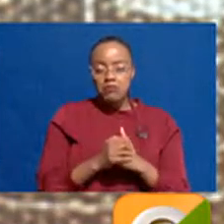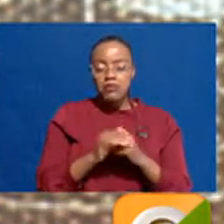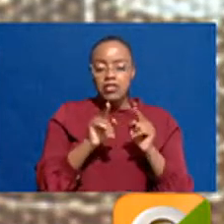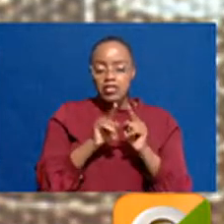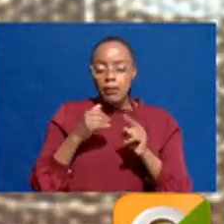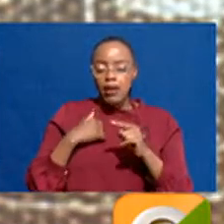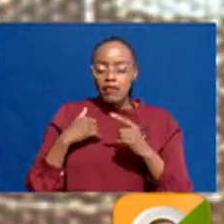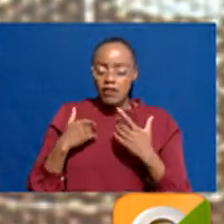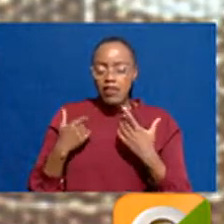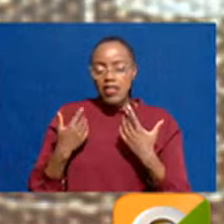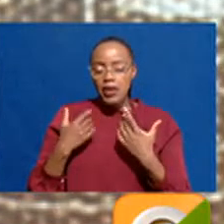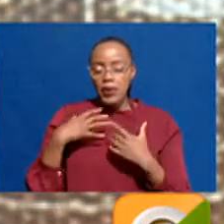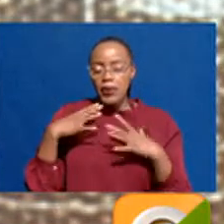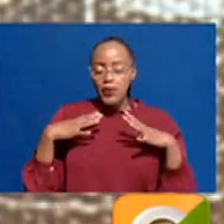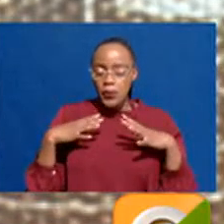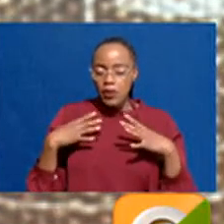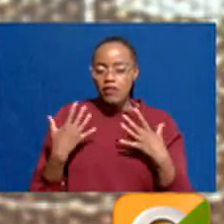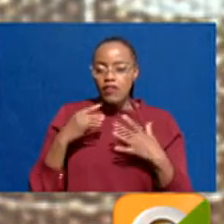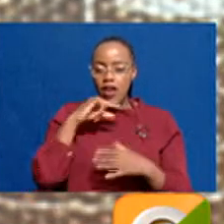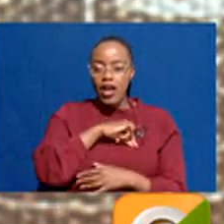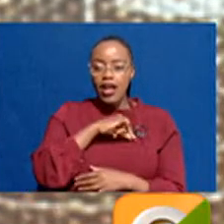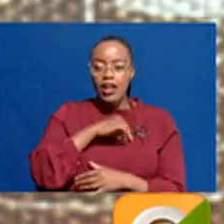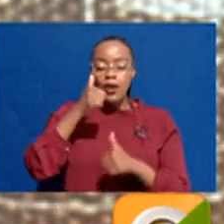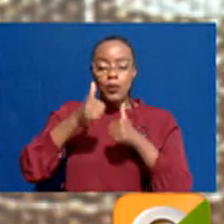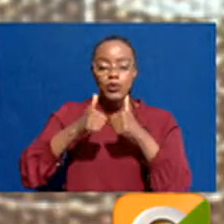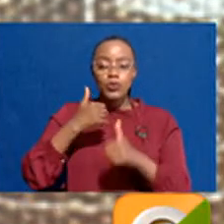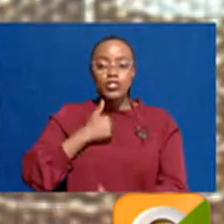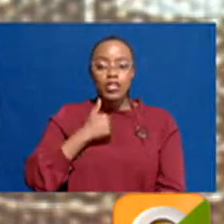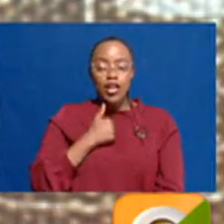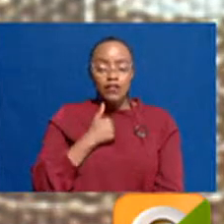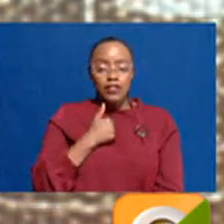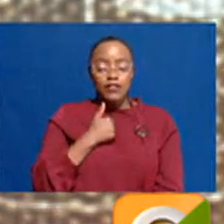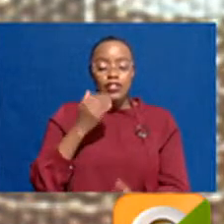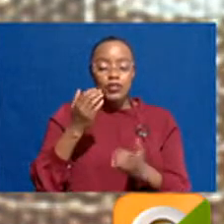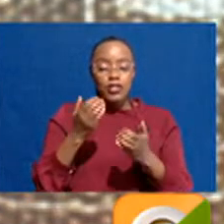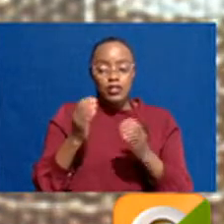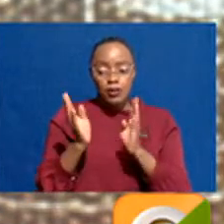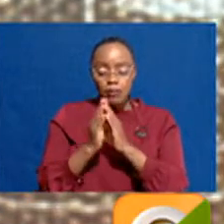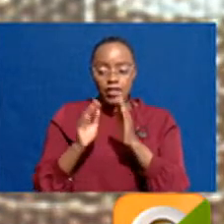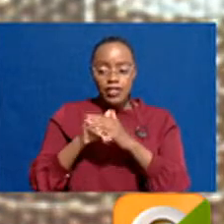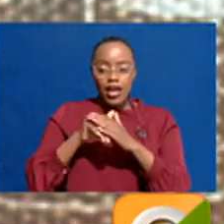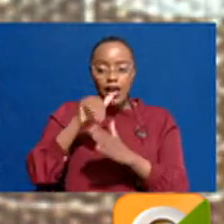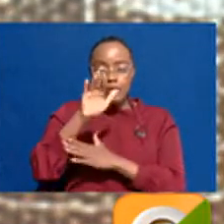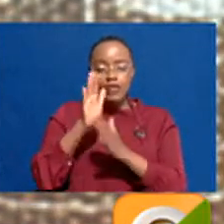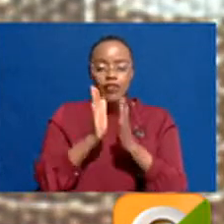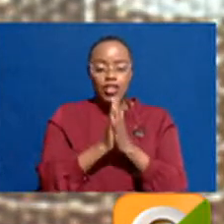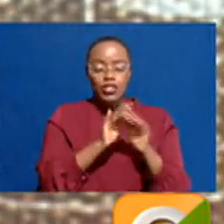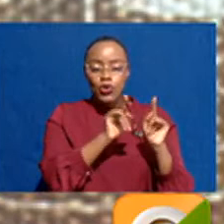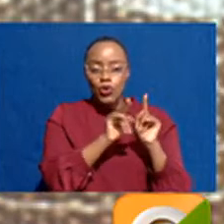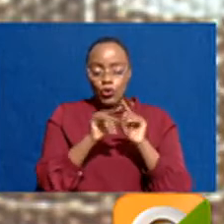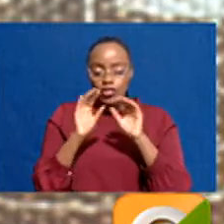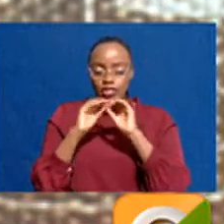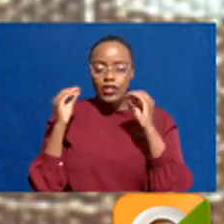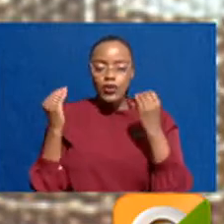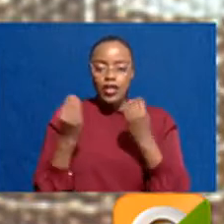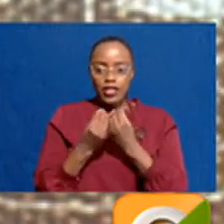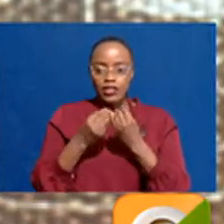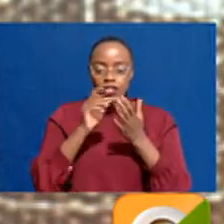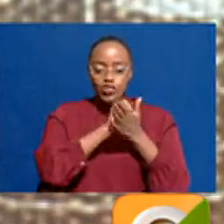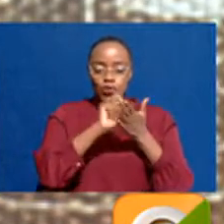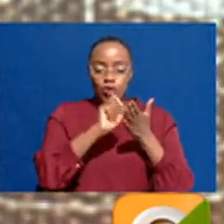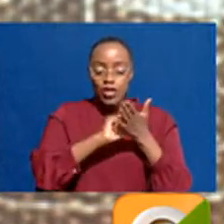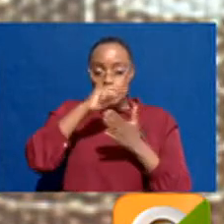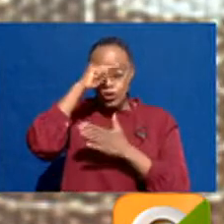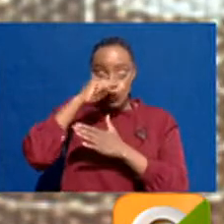retreat allowance is typically these are, so you meet outside, and mostly it's out of the organization, to write